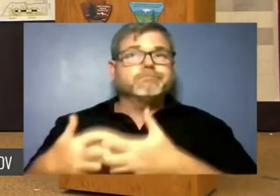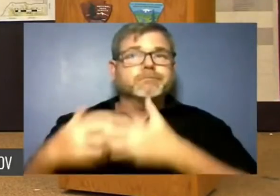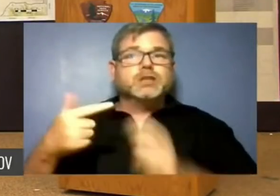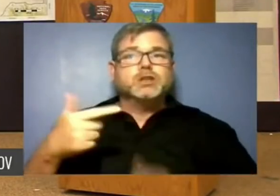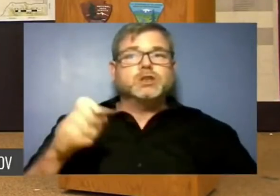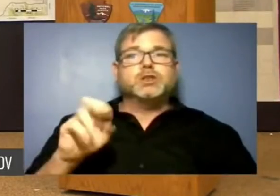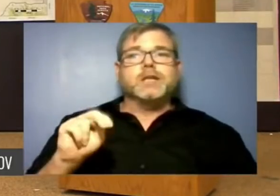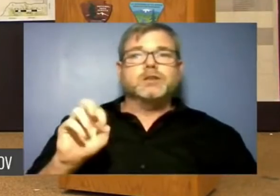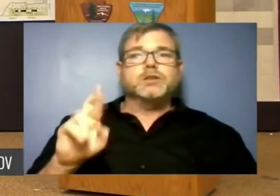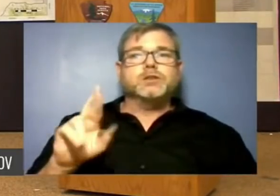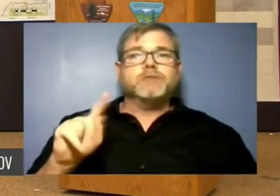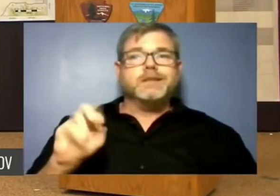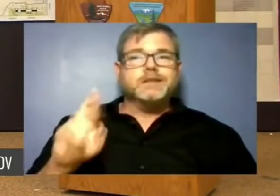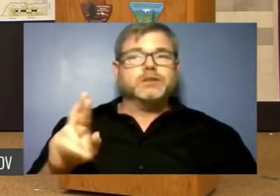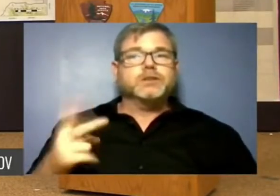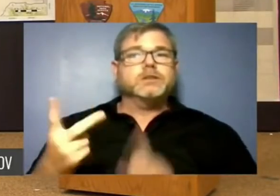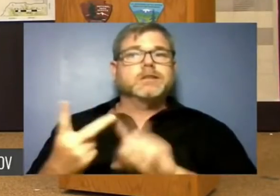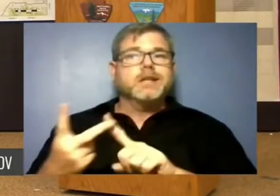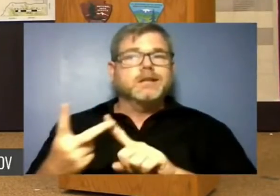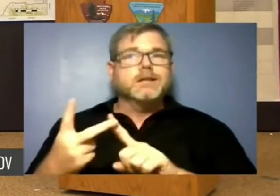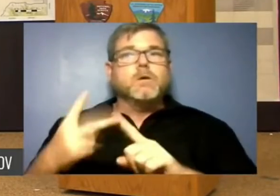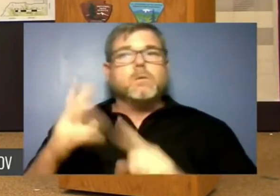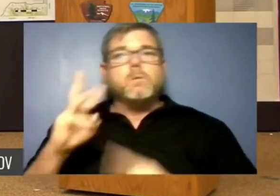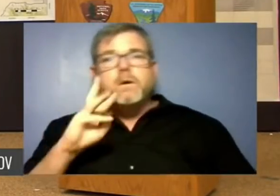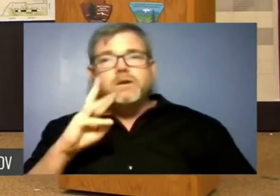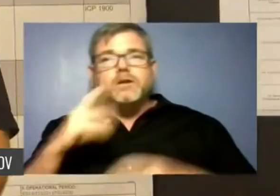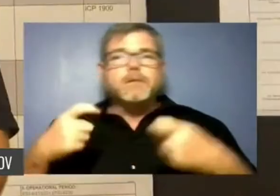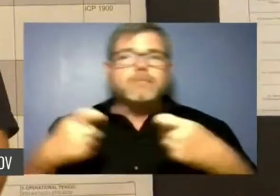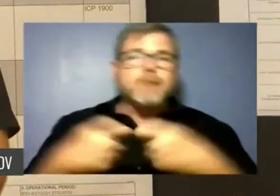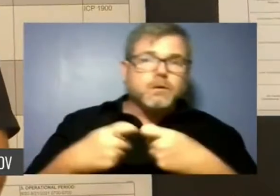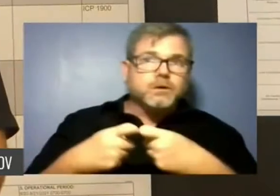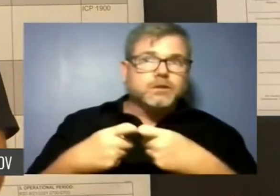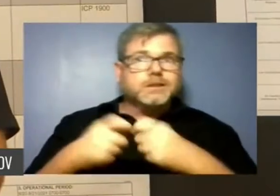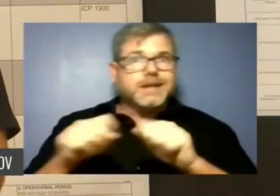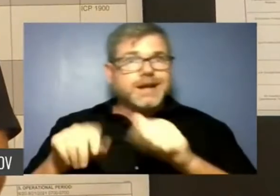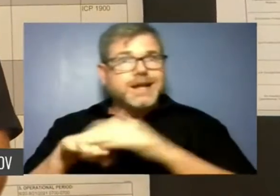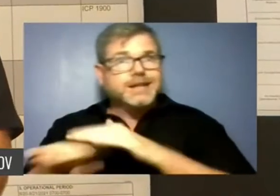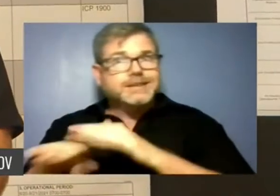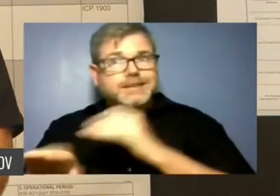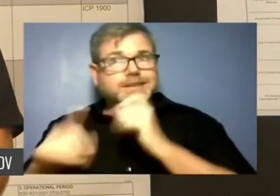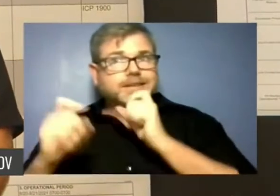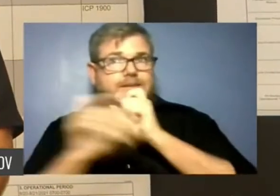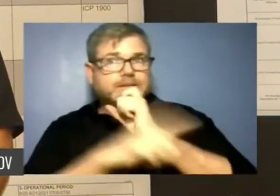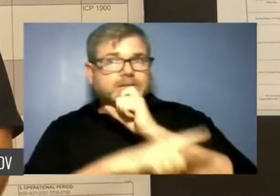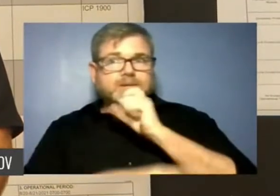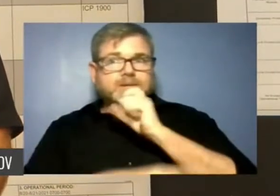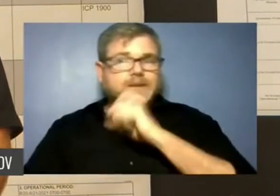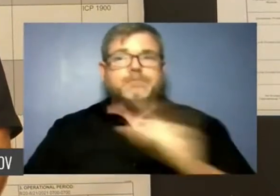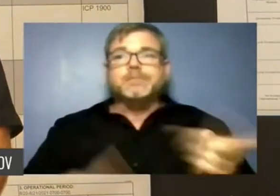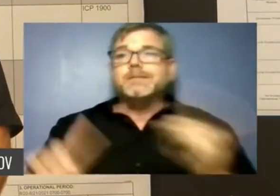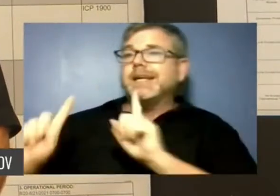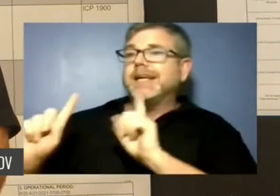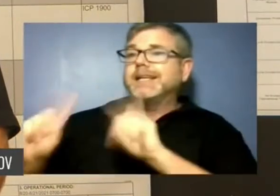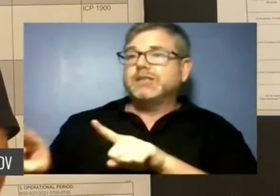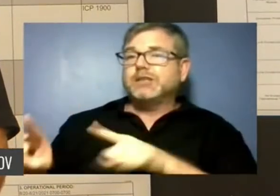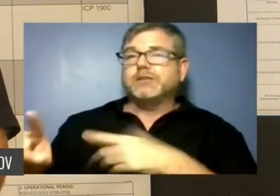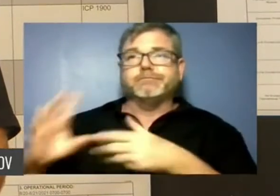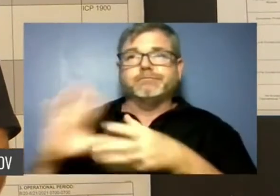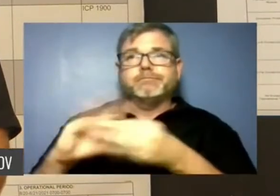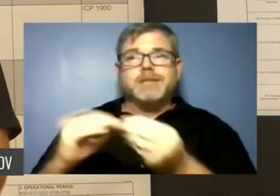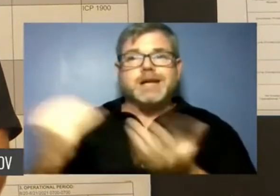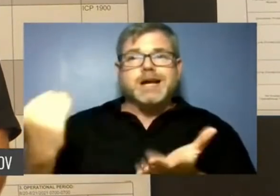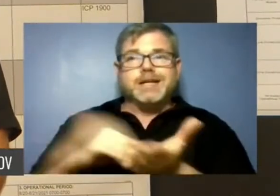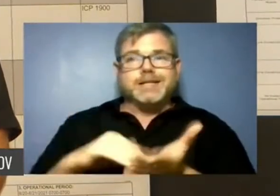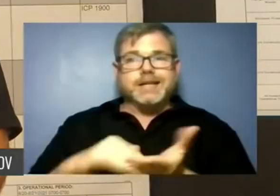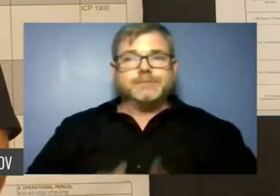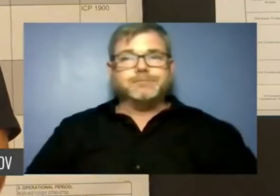Okay, so as I mentioned before, part of returning to your residence is the critical infrastructure, and what we